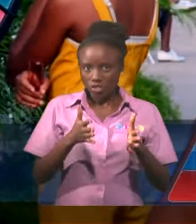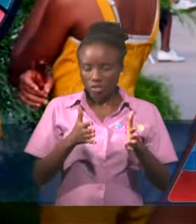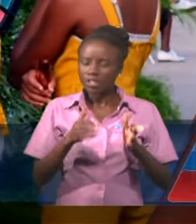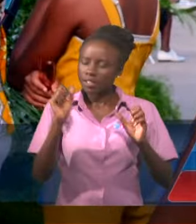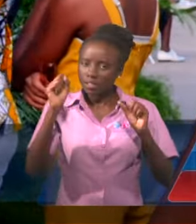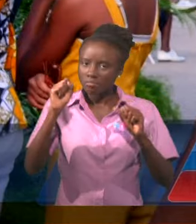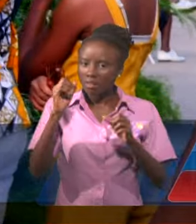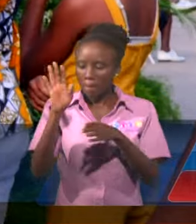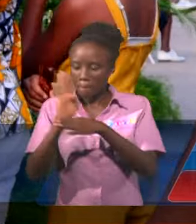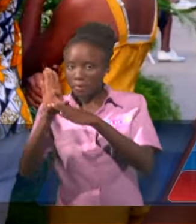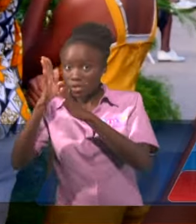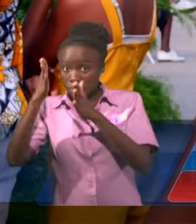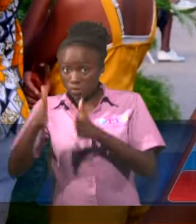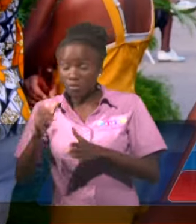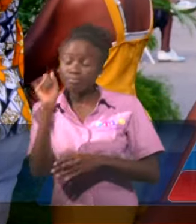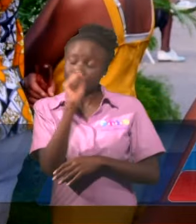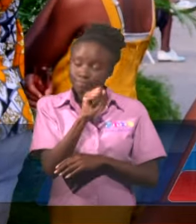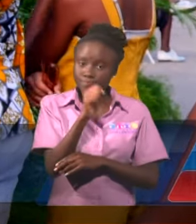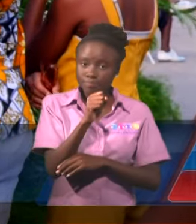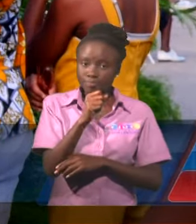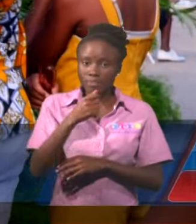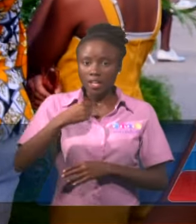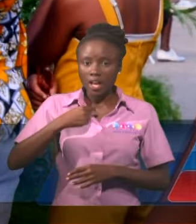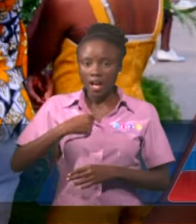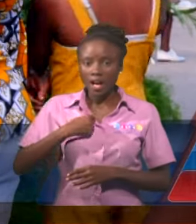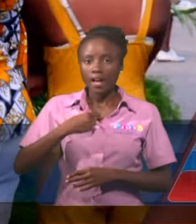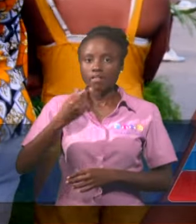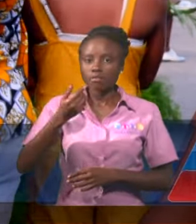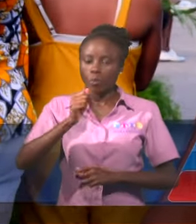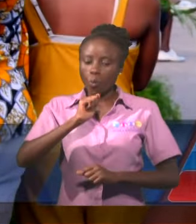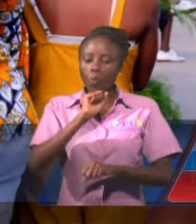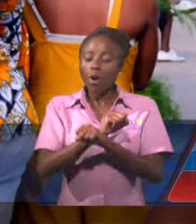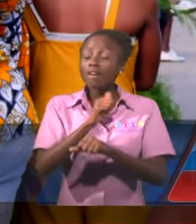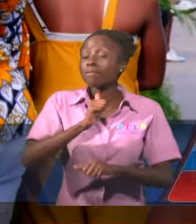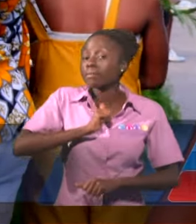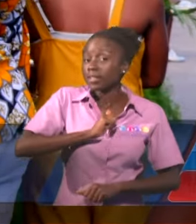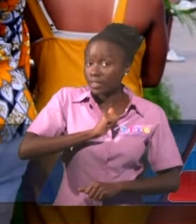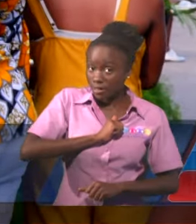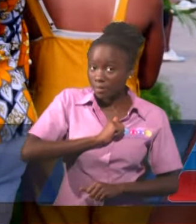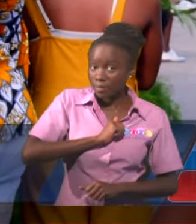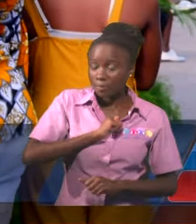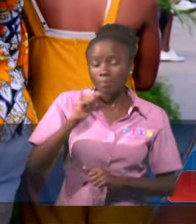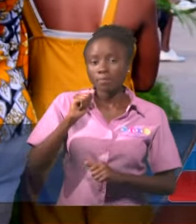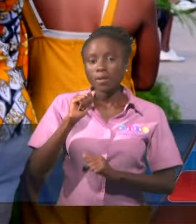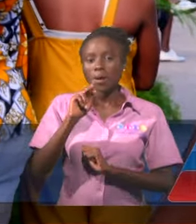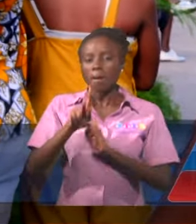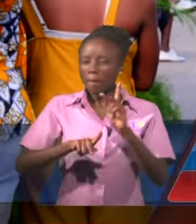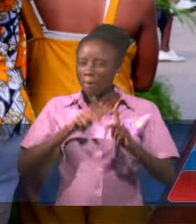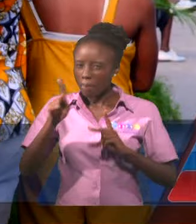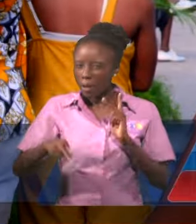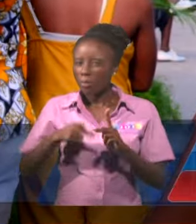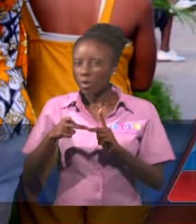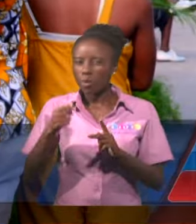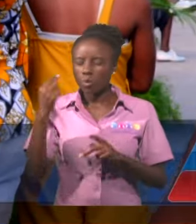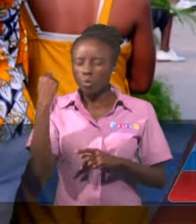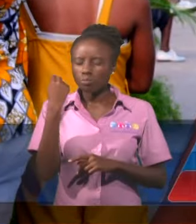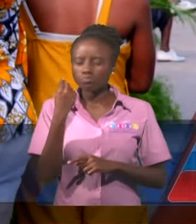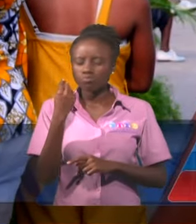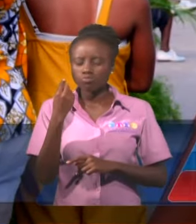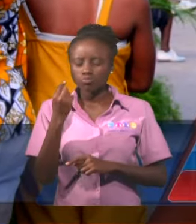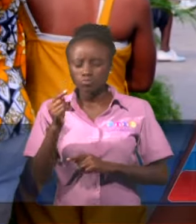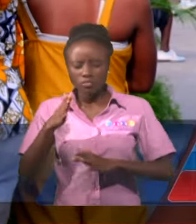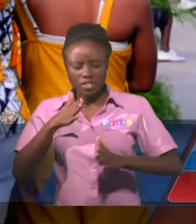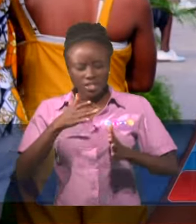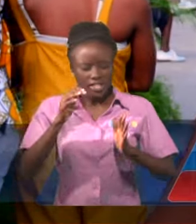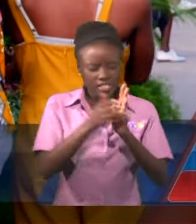many intents and purposes, I do consider myself self-employed. And I think those who take their employment and take their